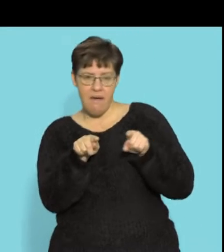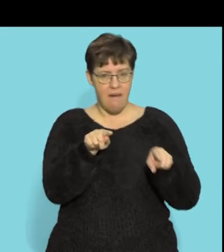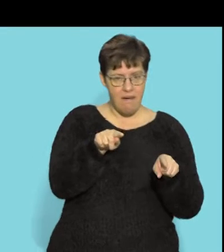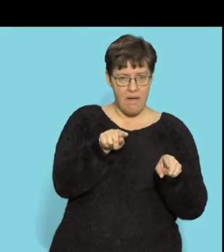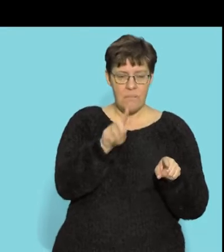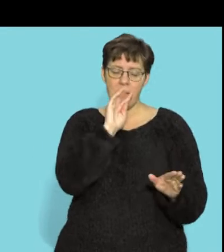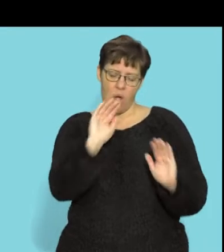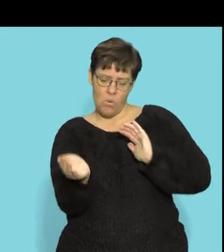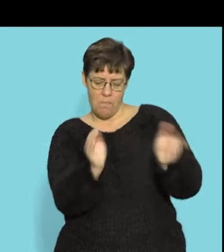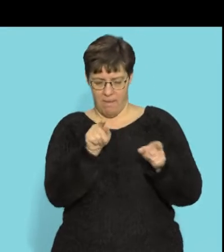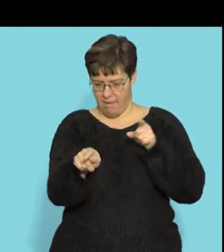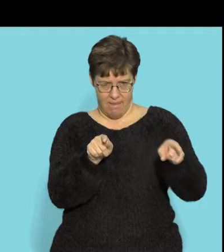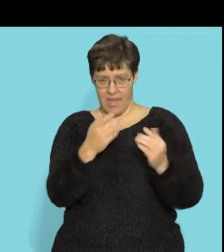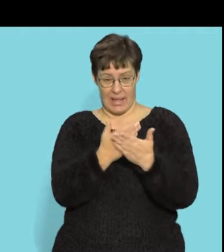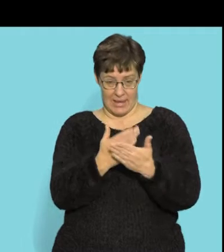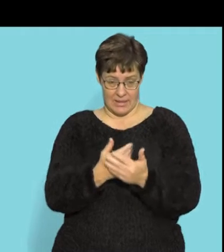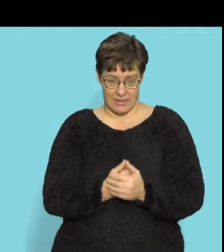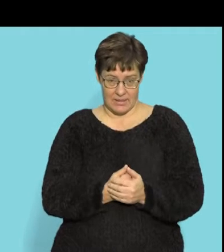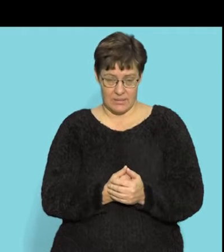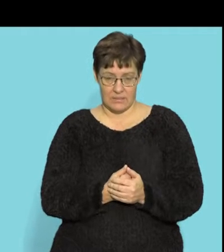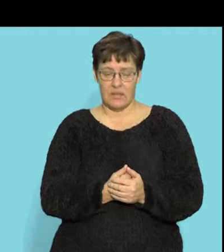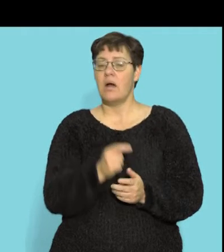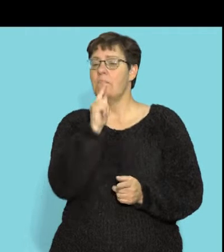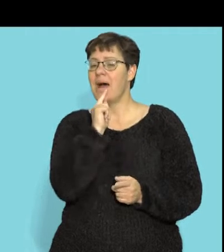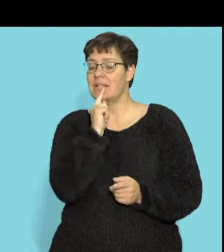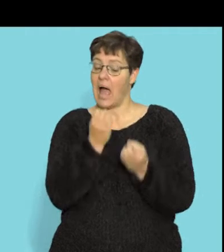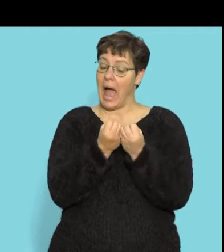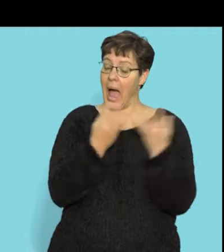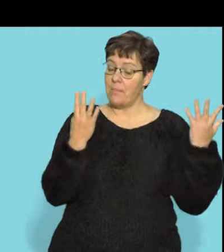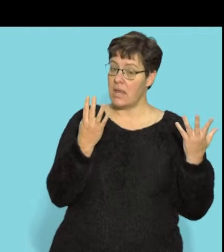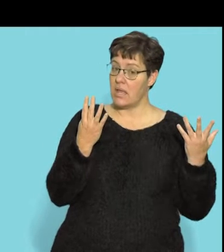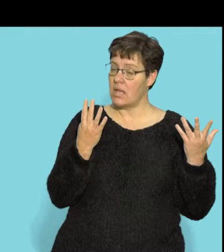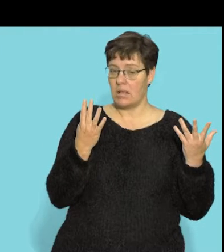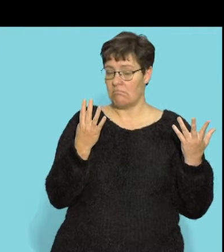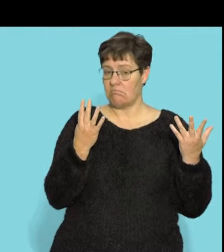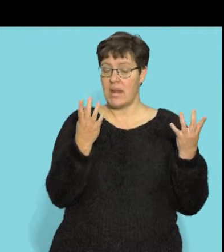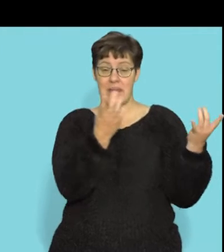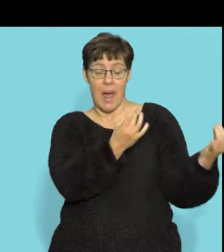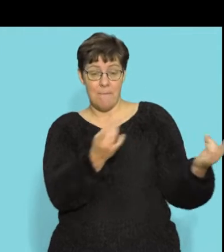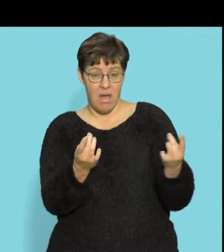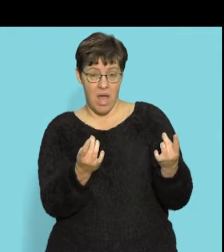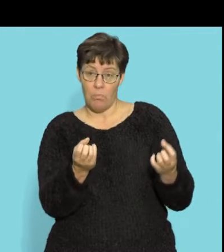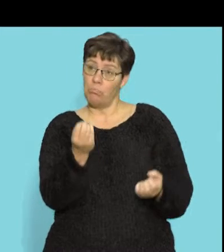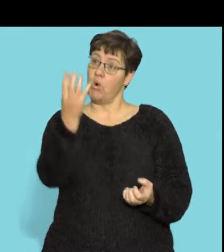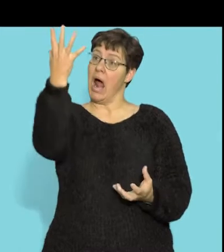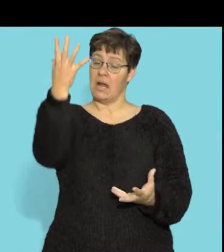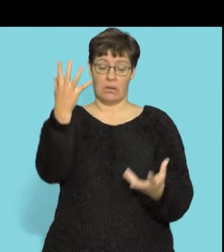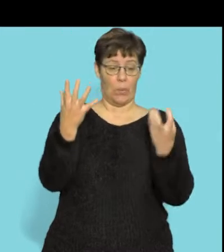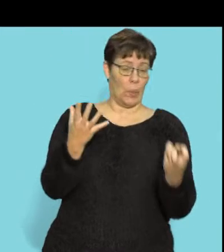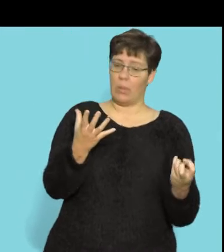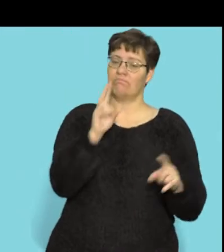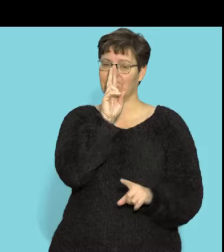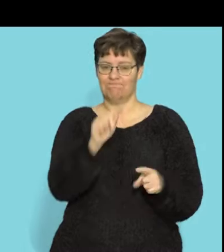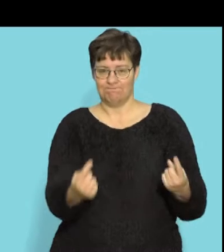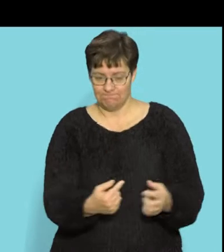it's something that we can compare, but we cannot exactly quantify in terms of, numerical, in